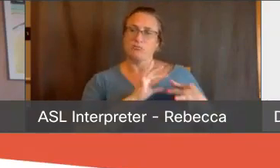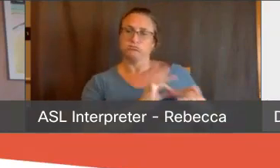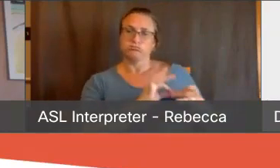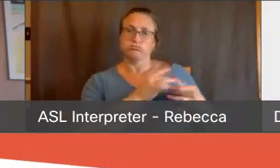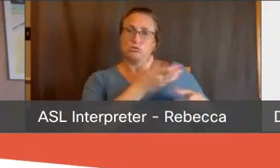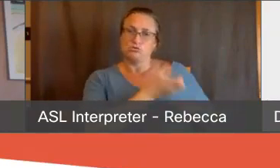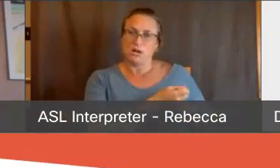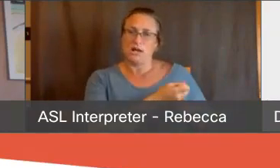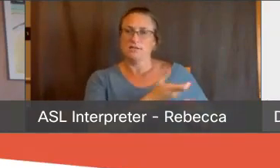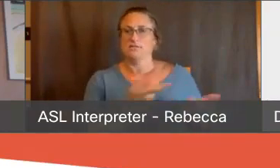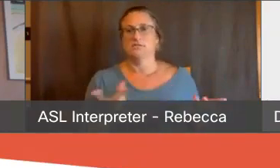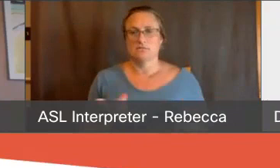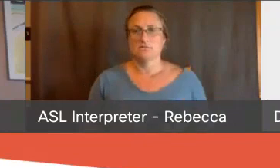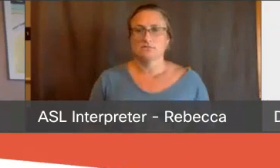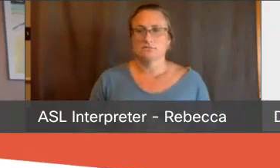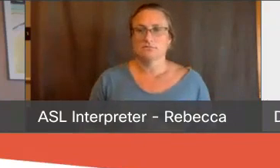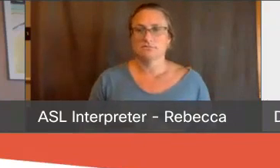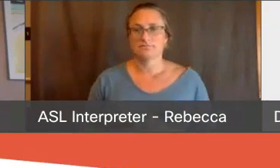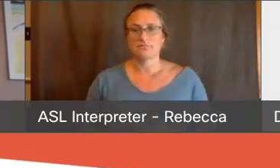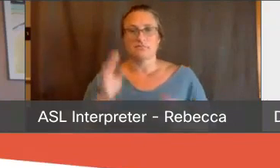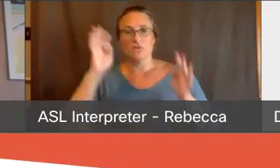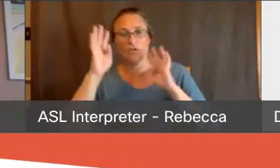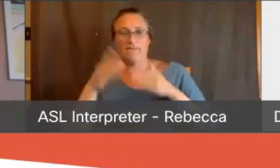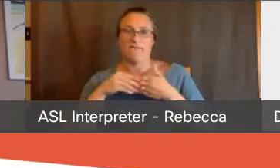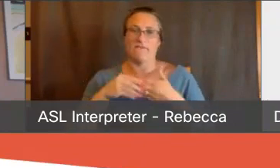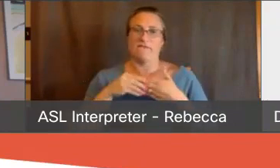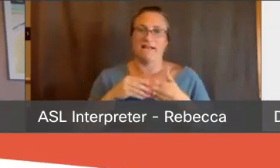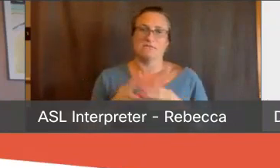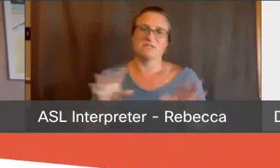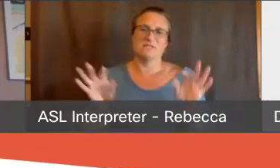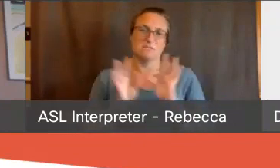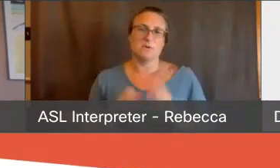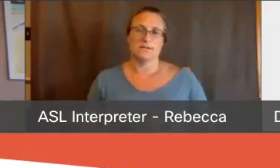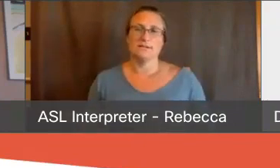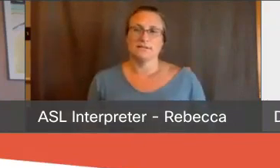that. So being creative and flexible in that, I think, is important.